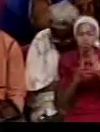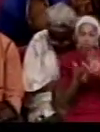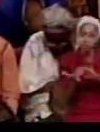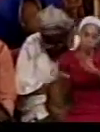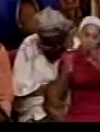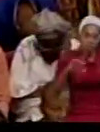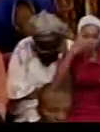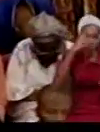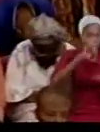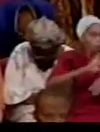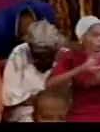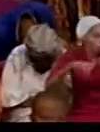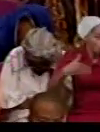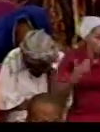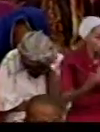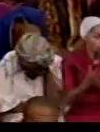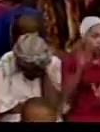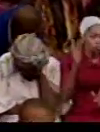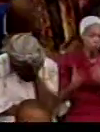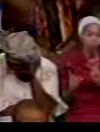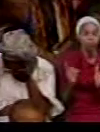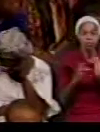me, in the book of